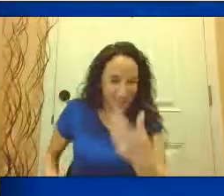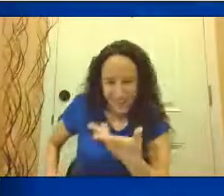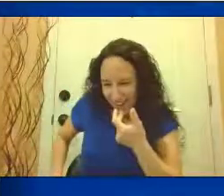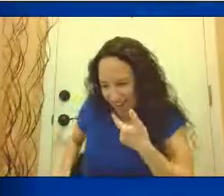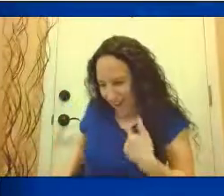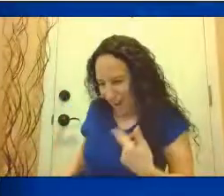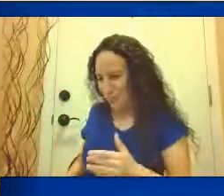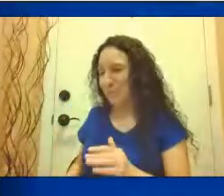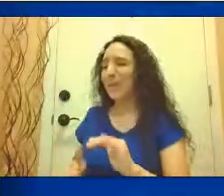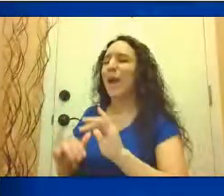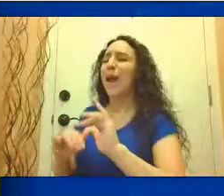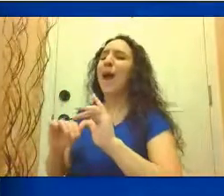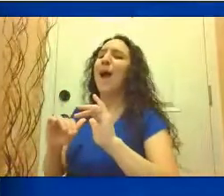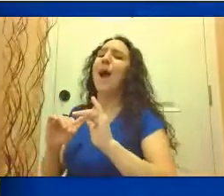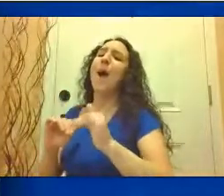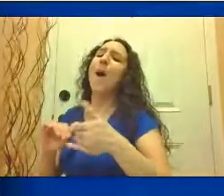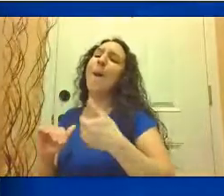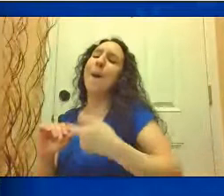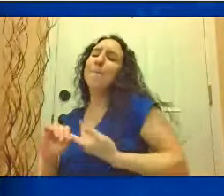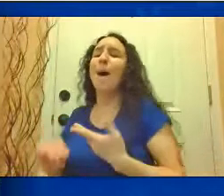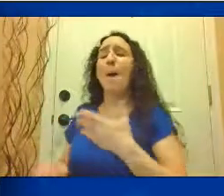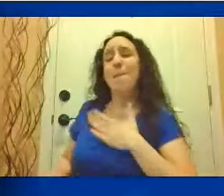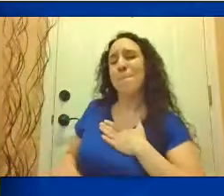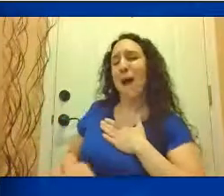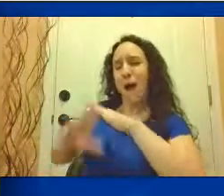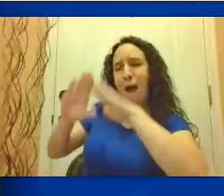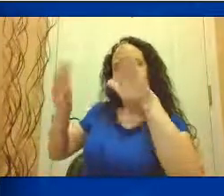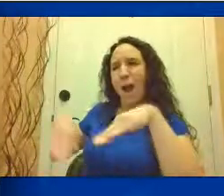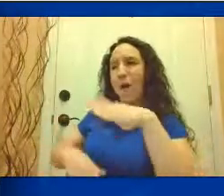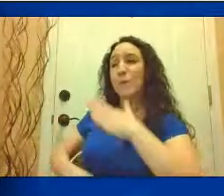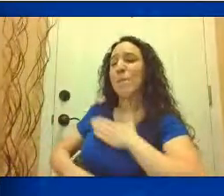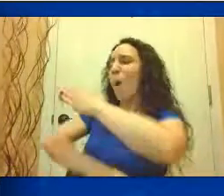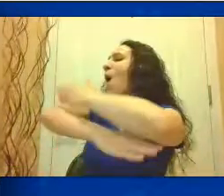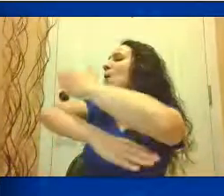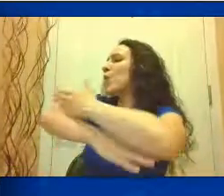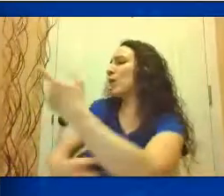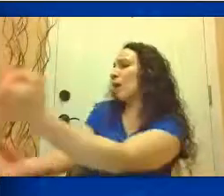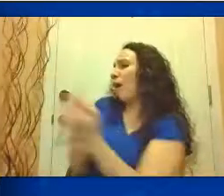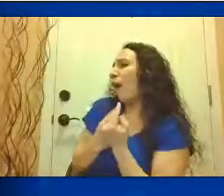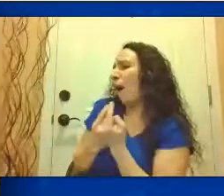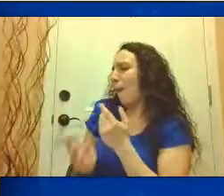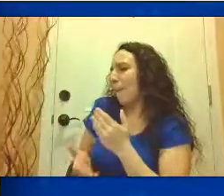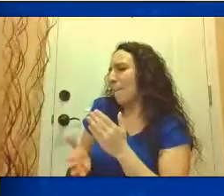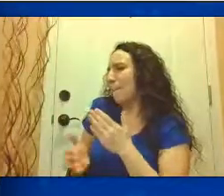How about my window, Piggy? Why don't you come to my house so we can measure it?